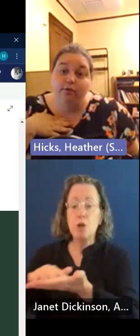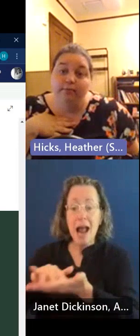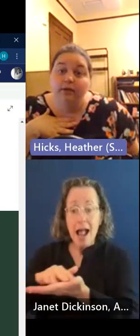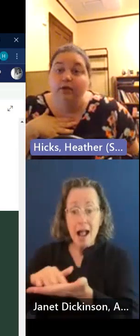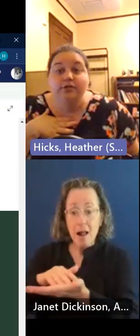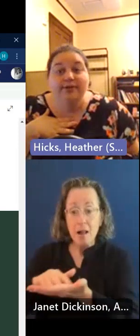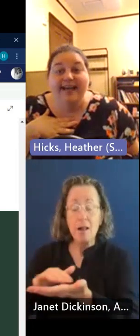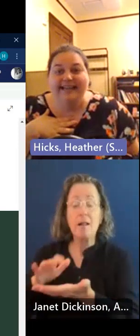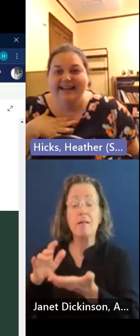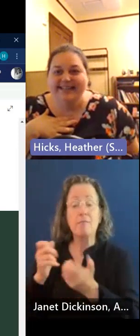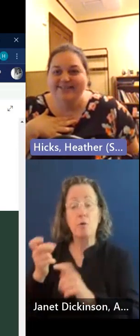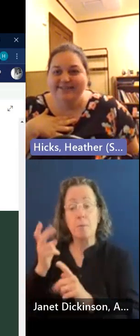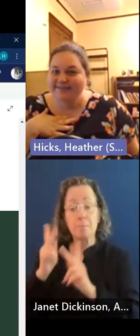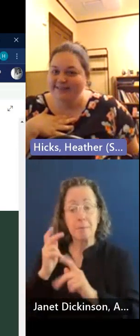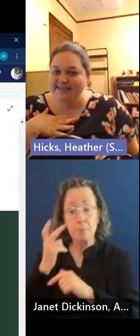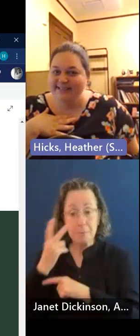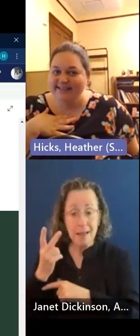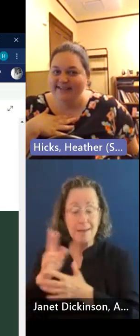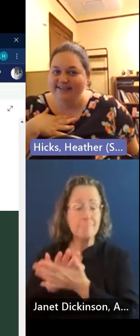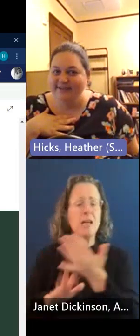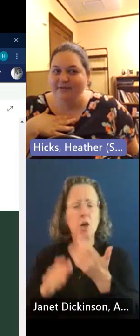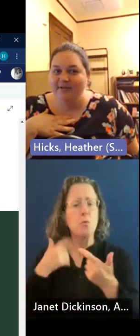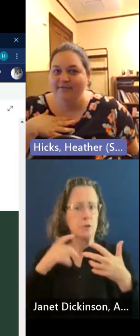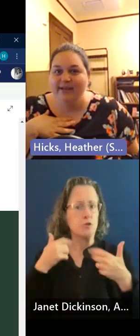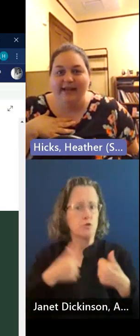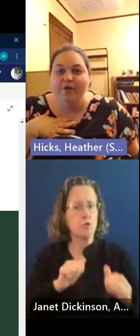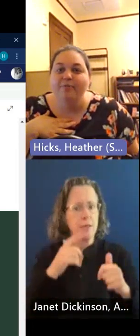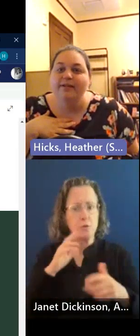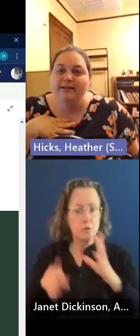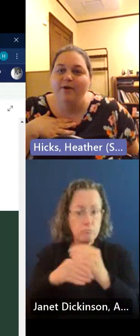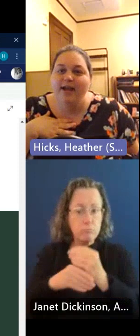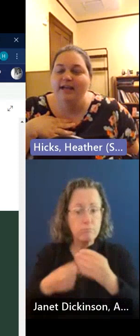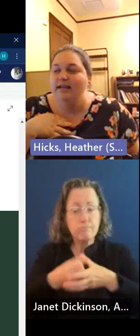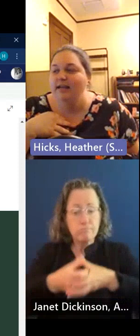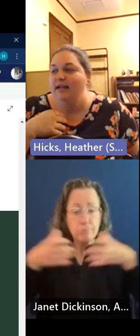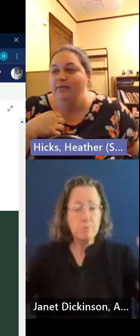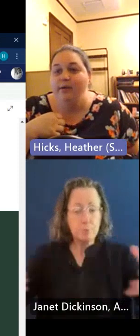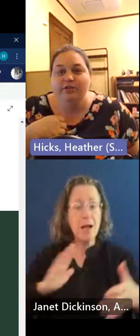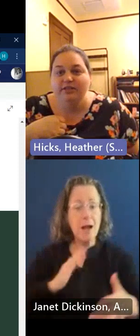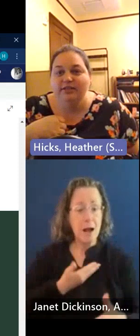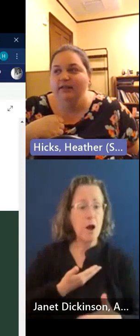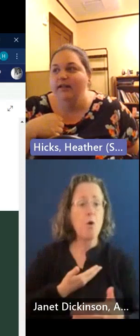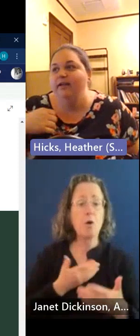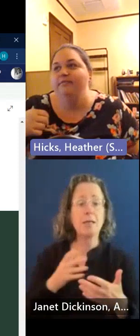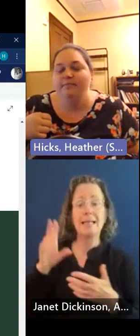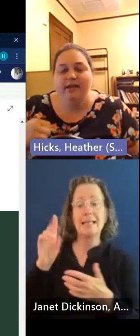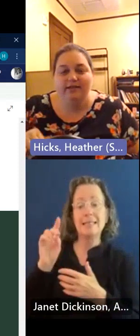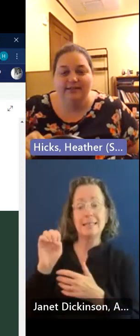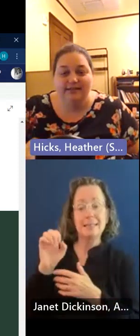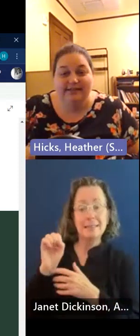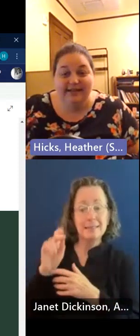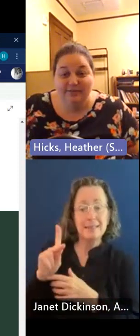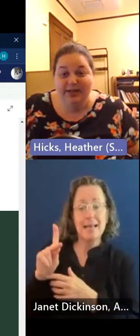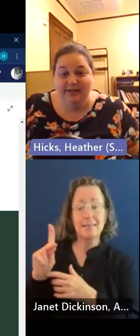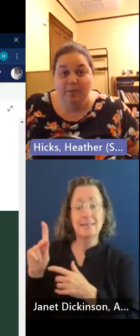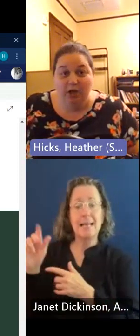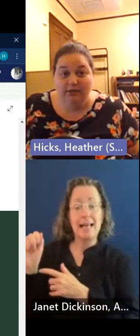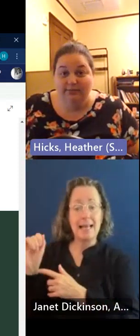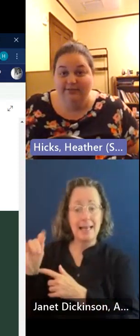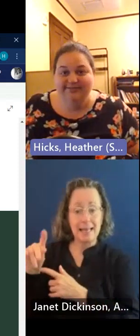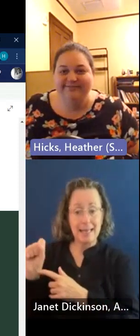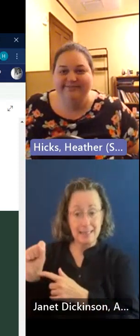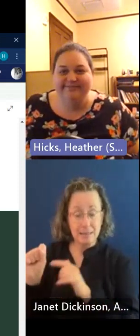trying to grow them. So again, let us know if something's missing or if we can help in some way. We would just love to make us as accessible